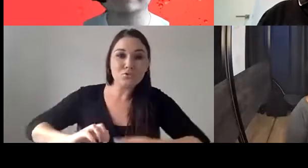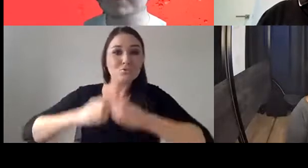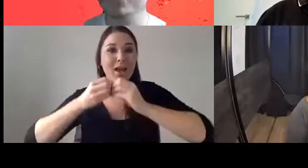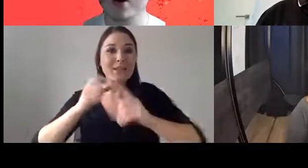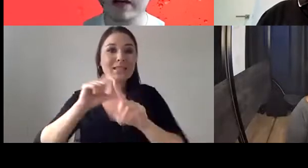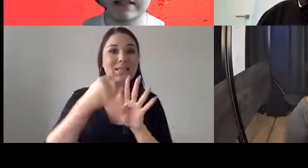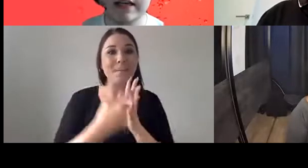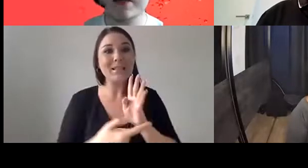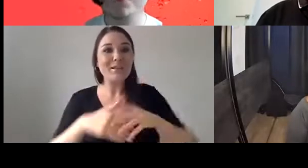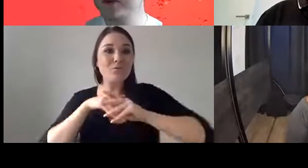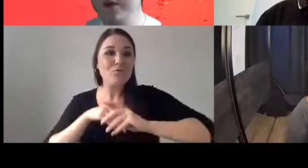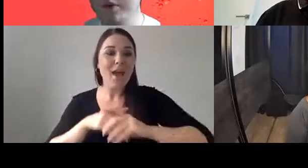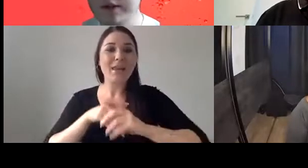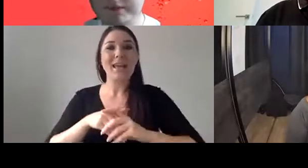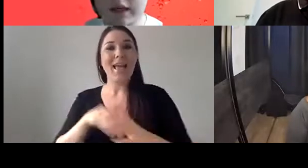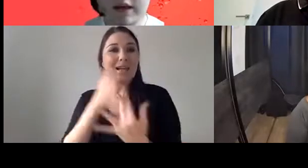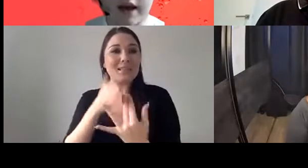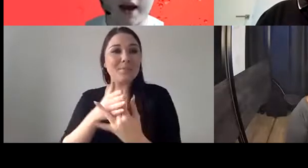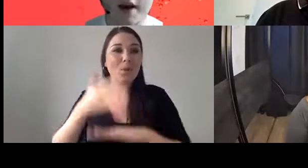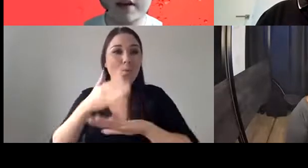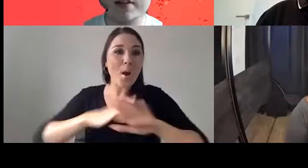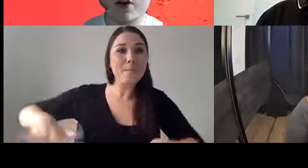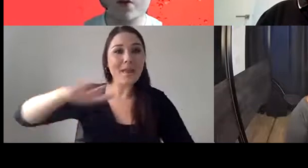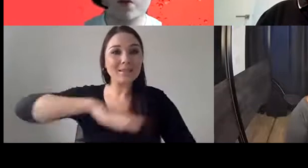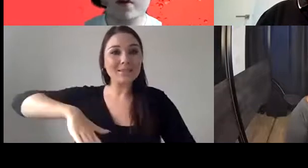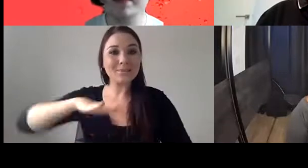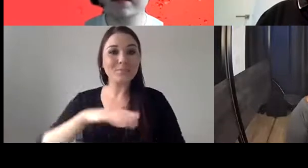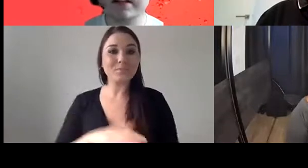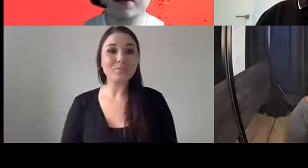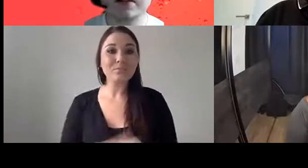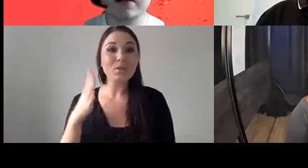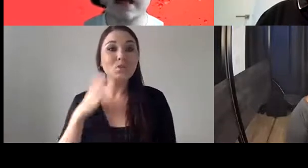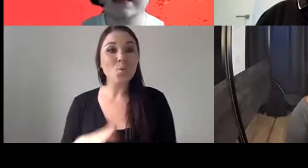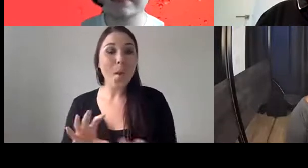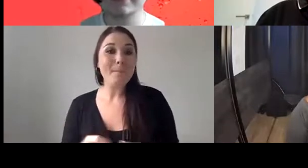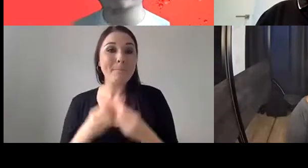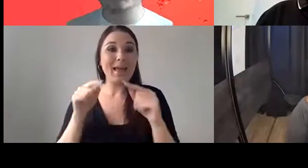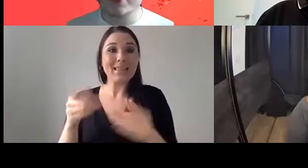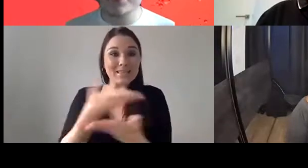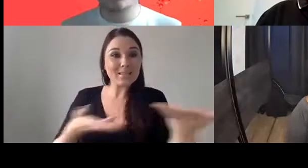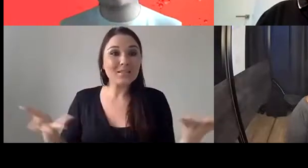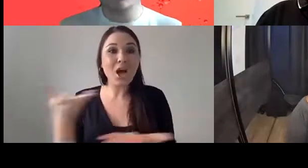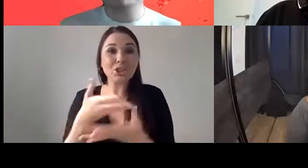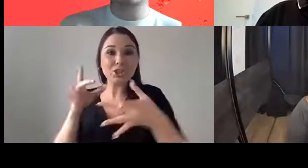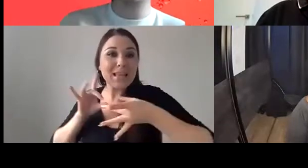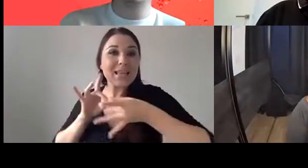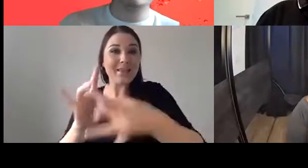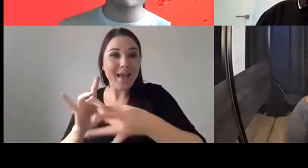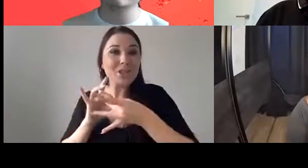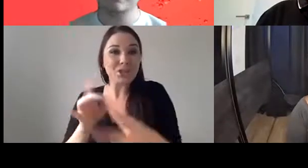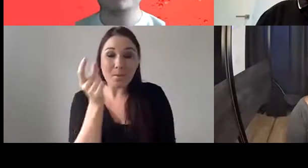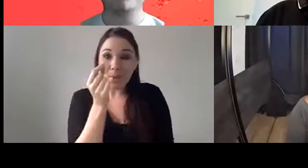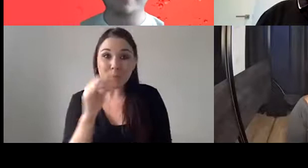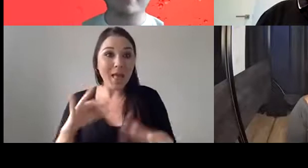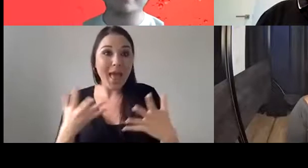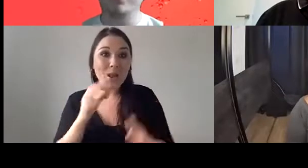and accessible workplace that works for everybody. And so we want to make this discussion as engaging as possible. So if you have any